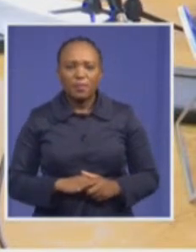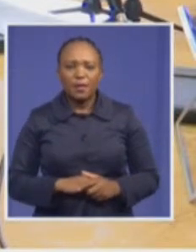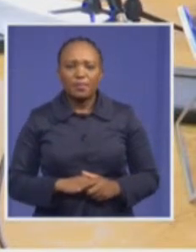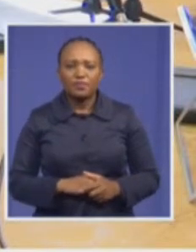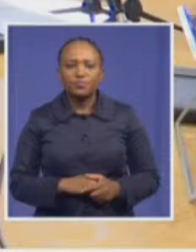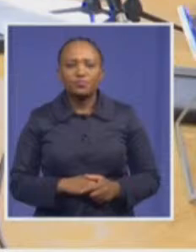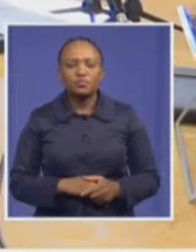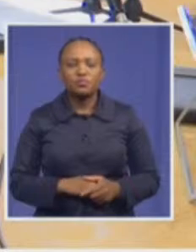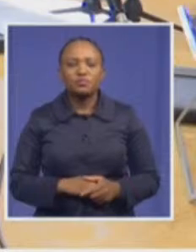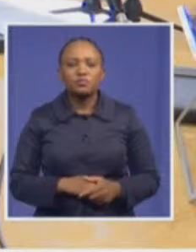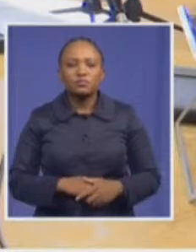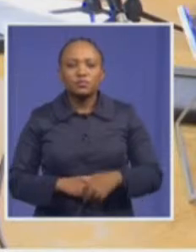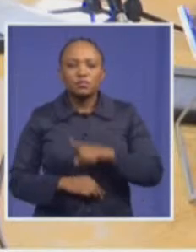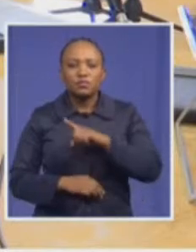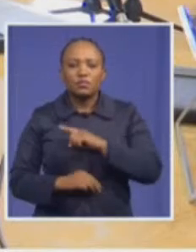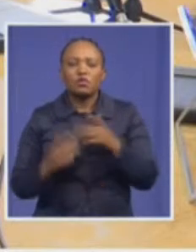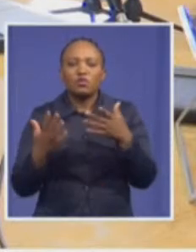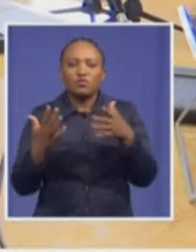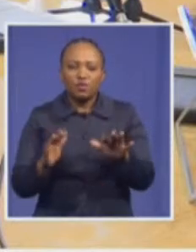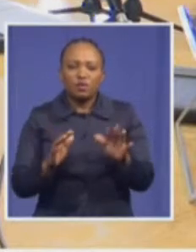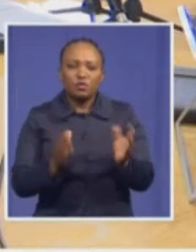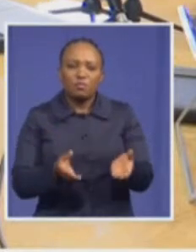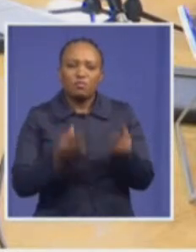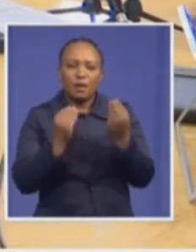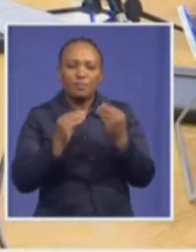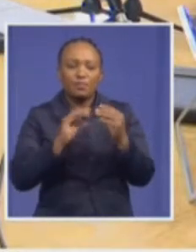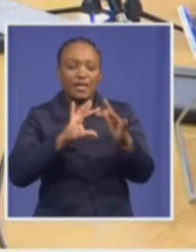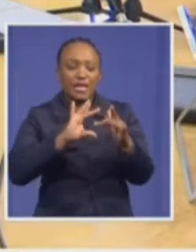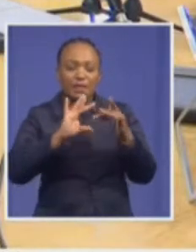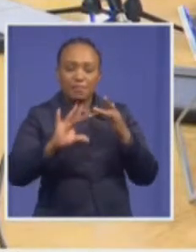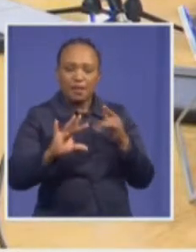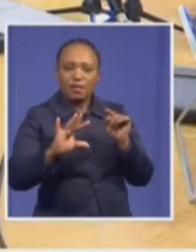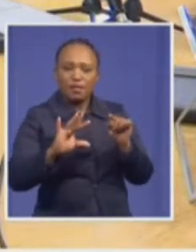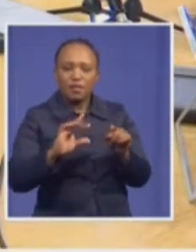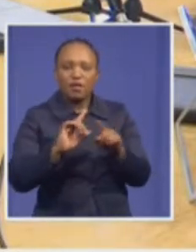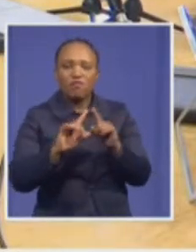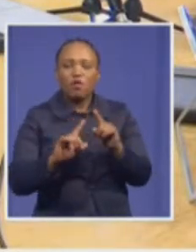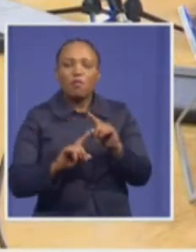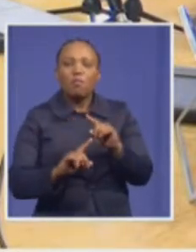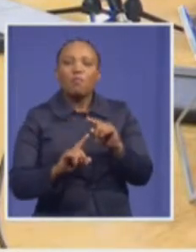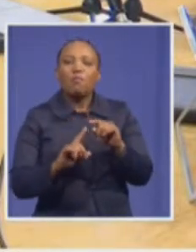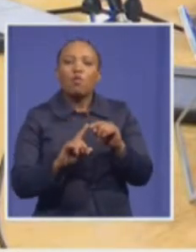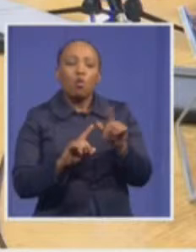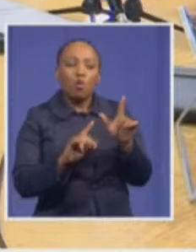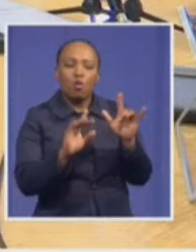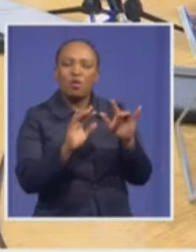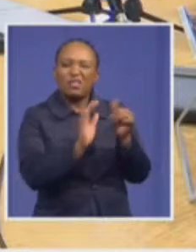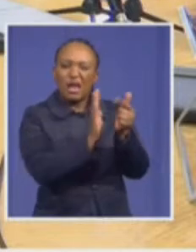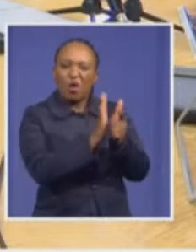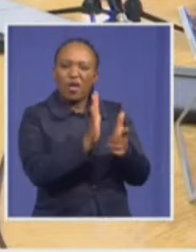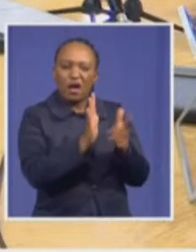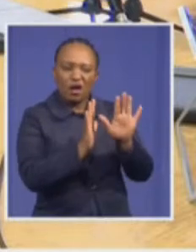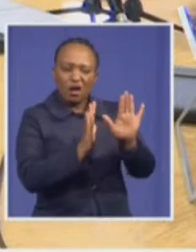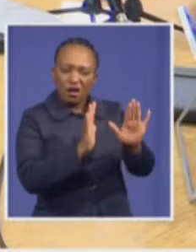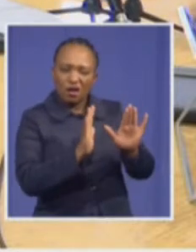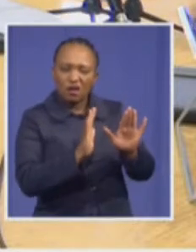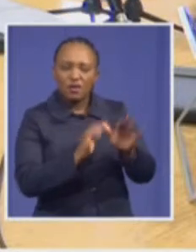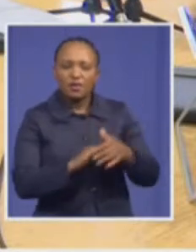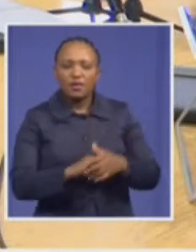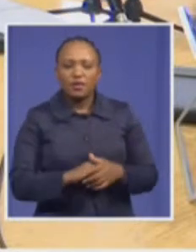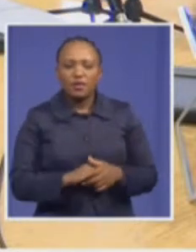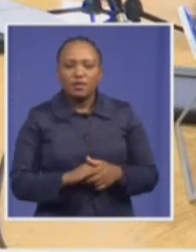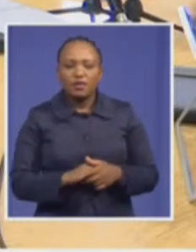because there's an email that you get from Chani attorneys. So I just suggest, I don't think anything is controversial here.